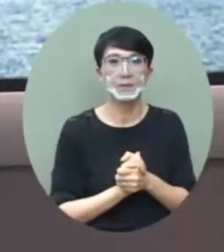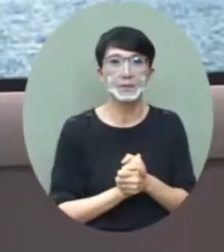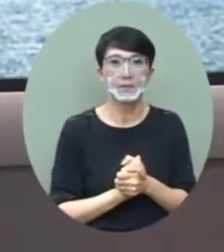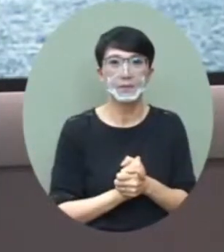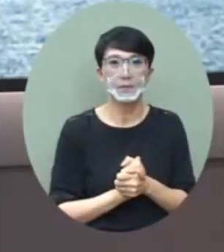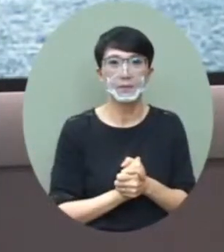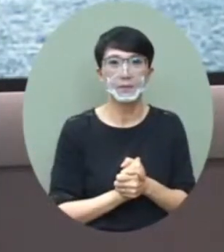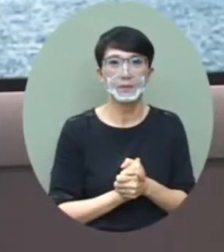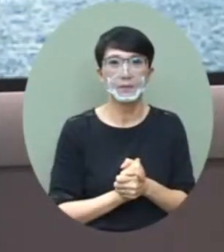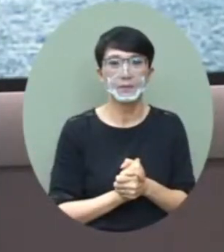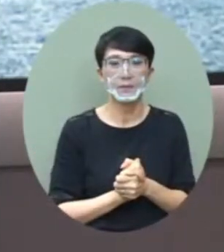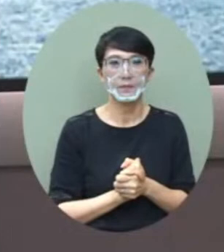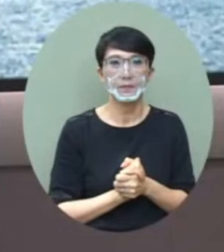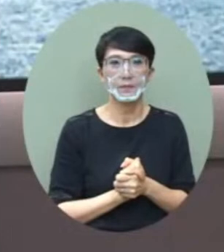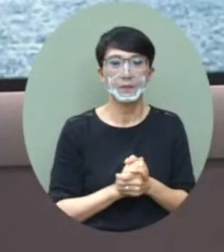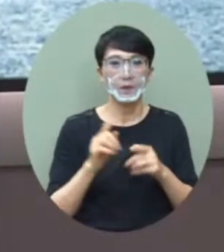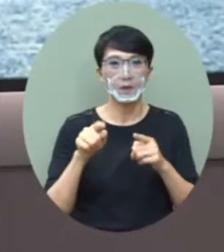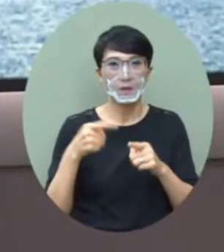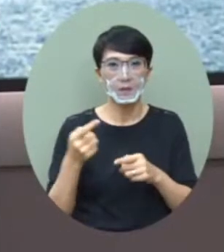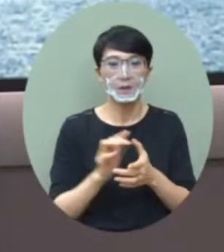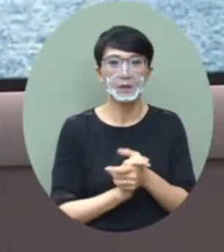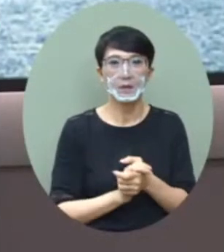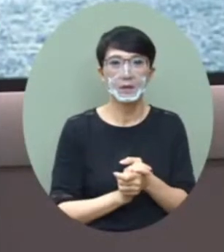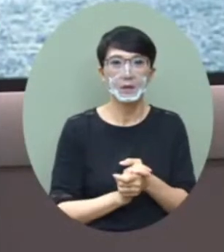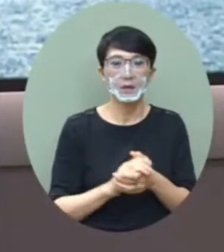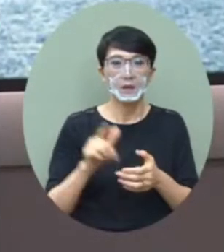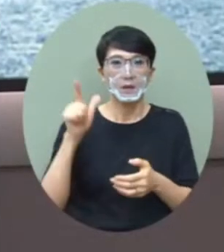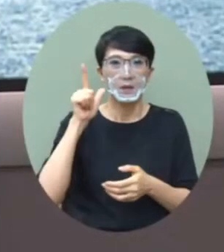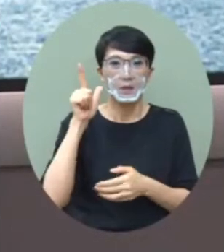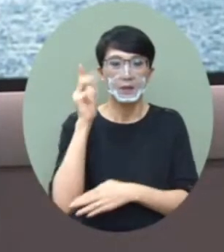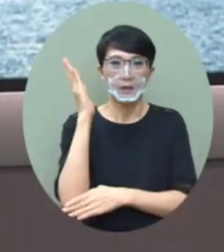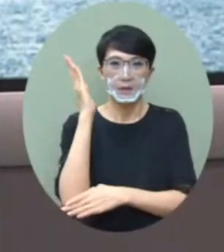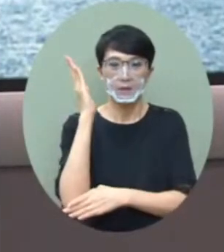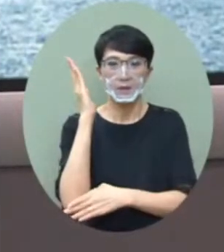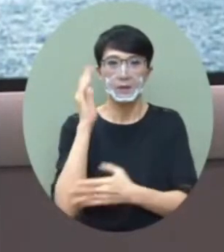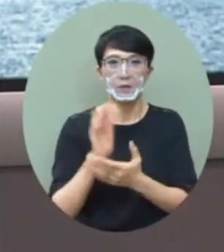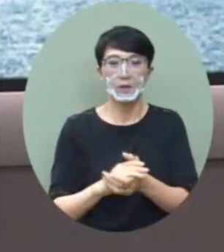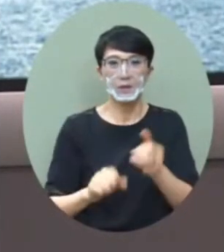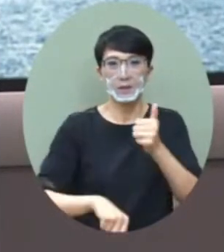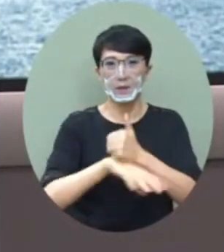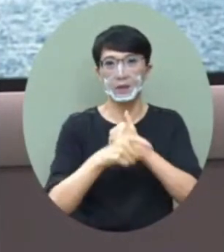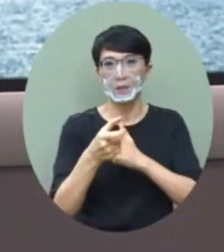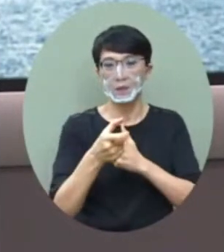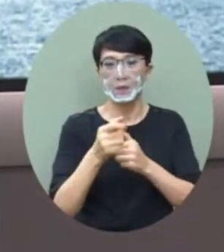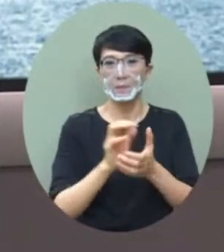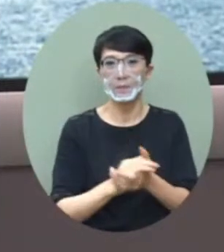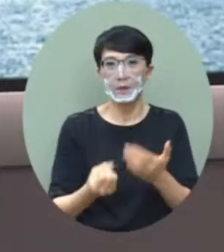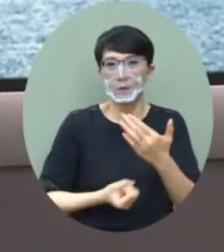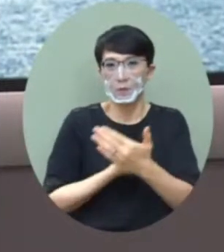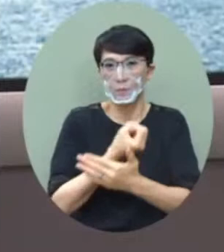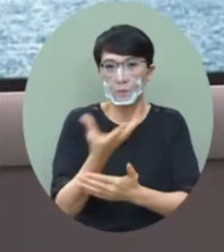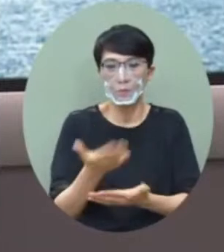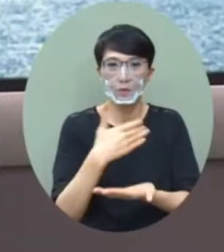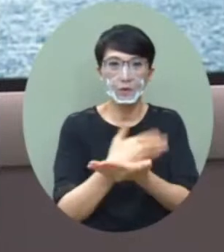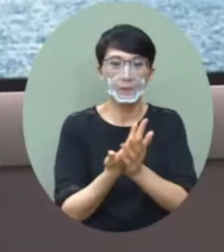hospitals such as the COHK Medical Center. The Li Ka-shing